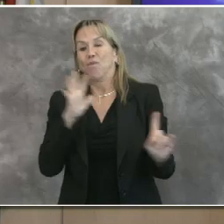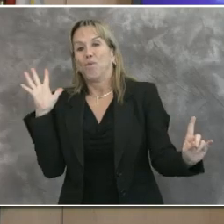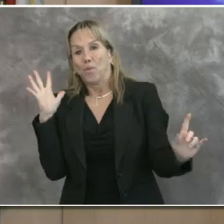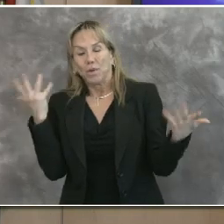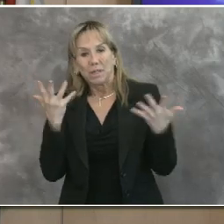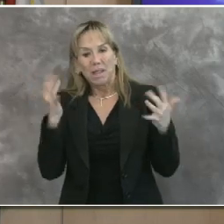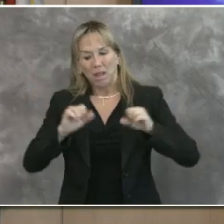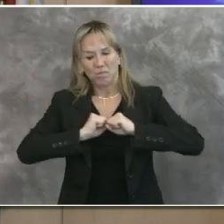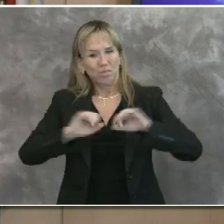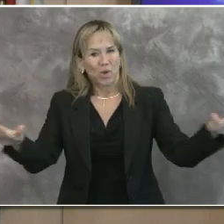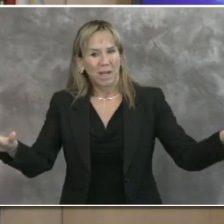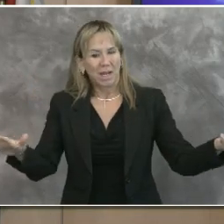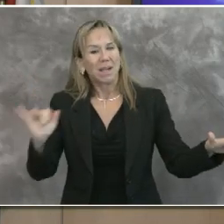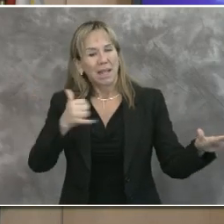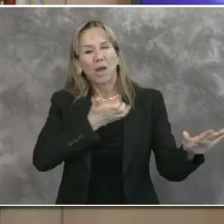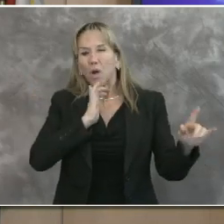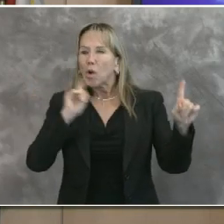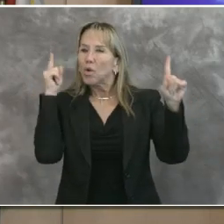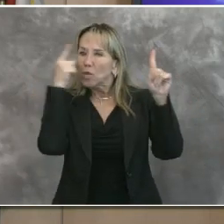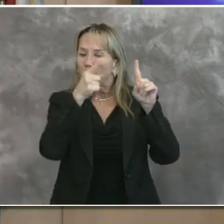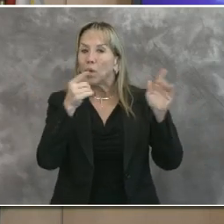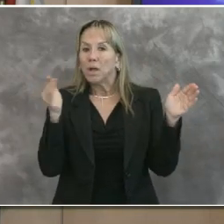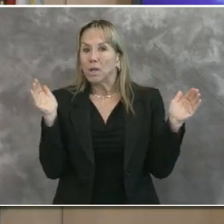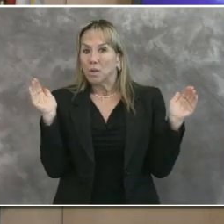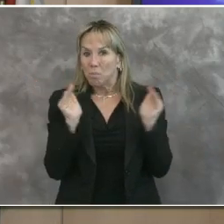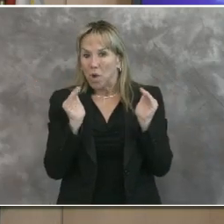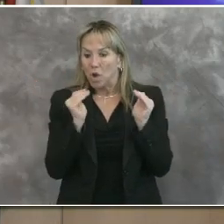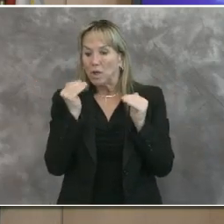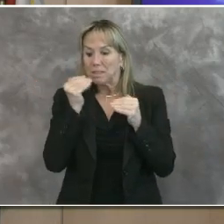to do, to take a small action, a small step,